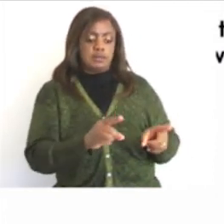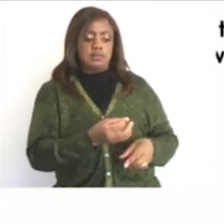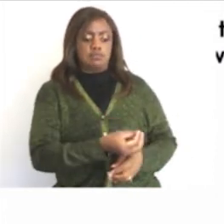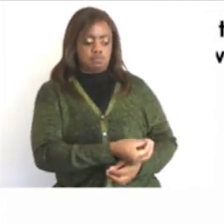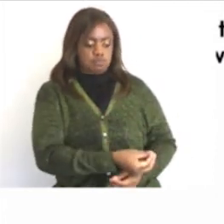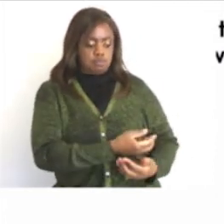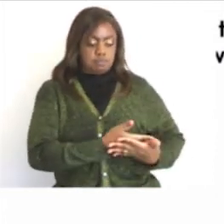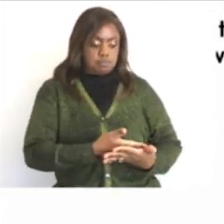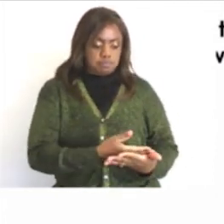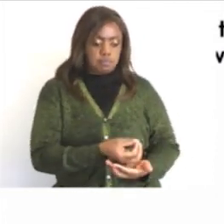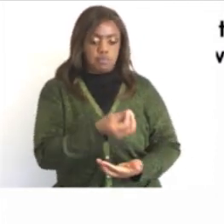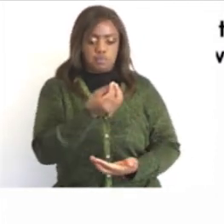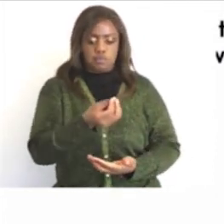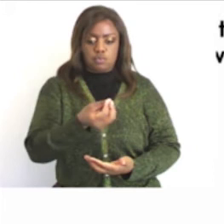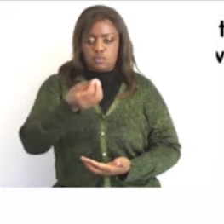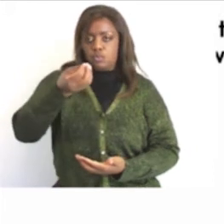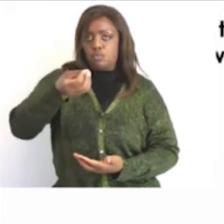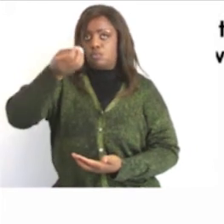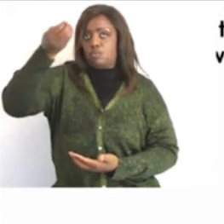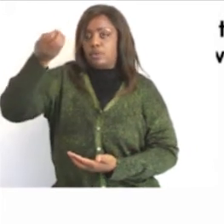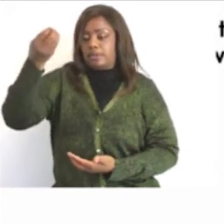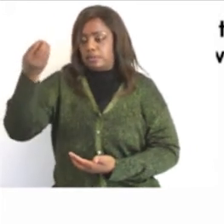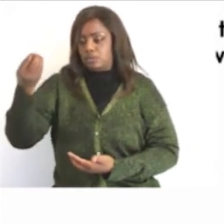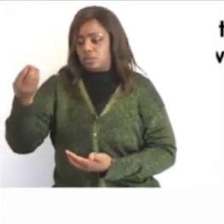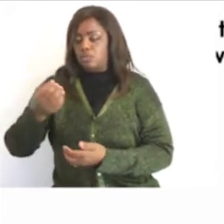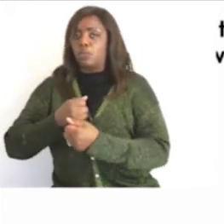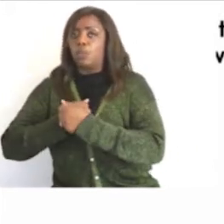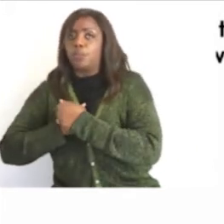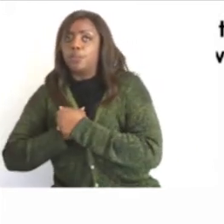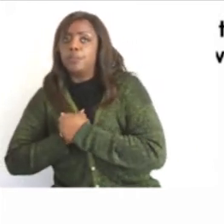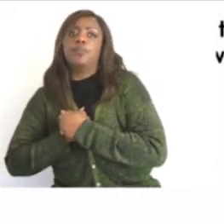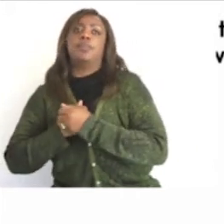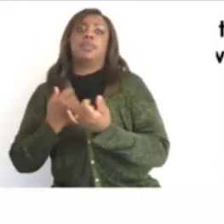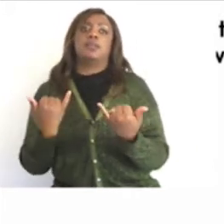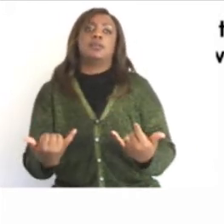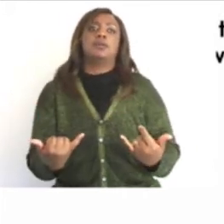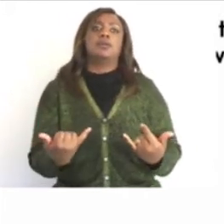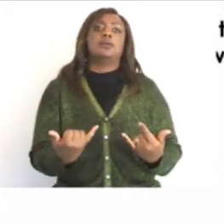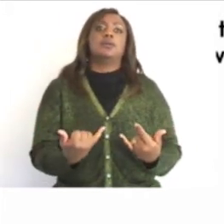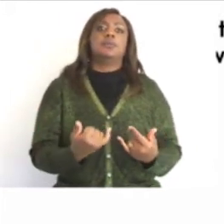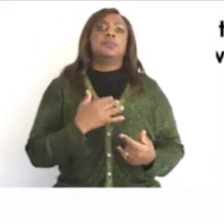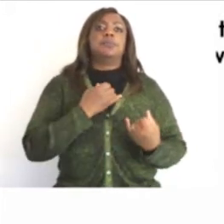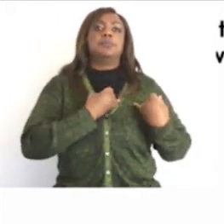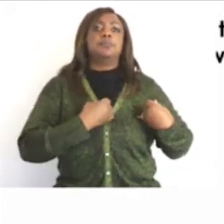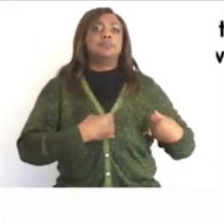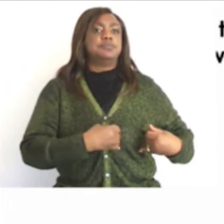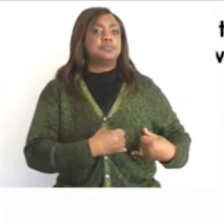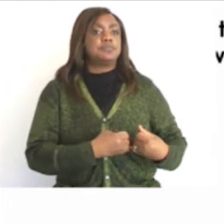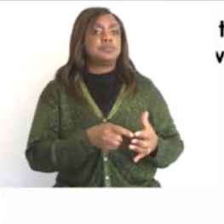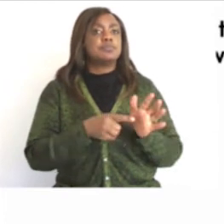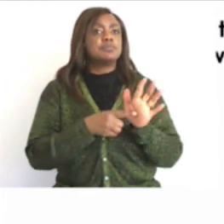we undergo as we grow. So now, in life, as it says